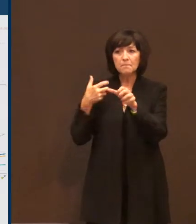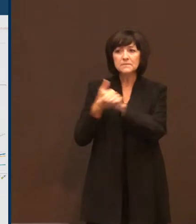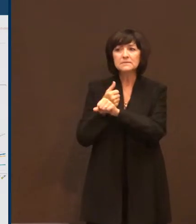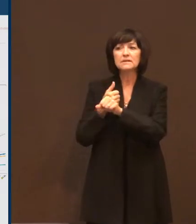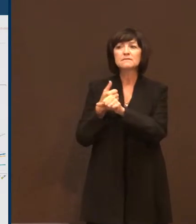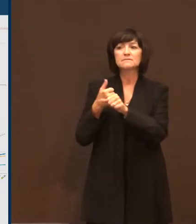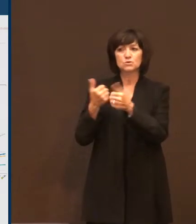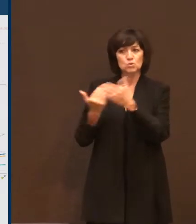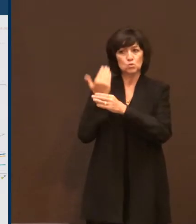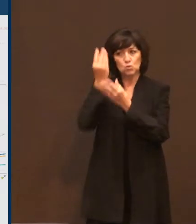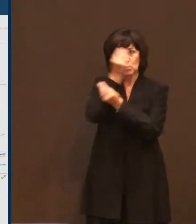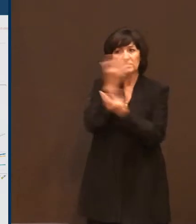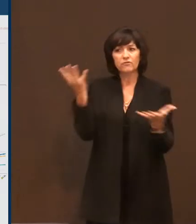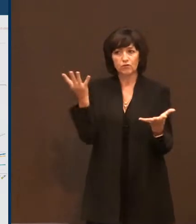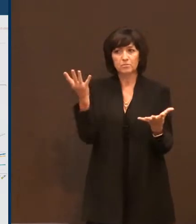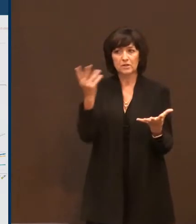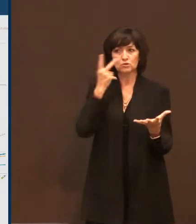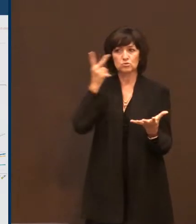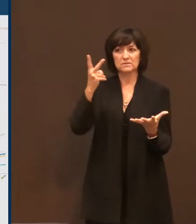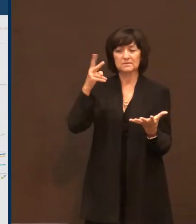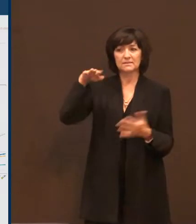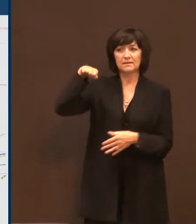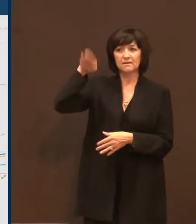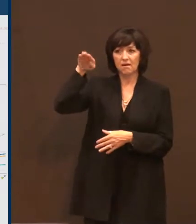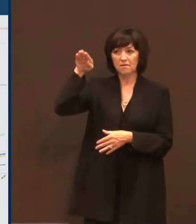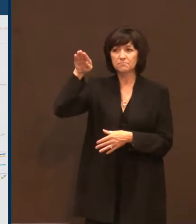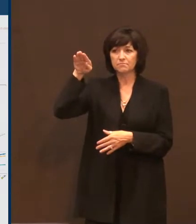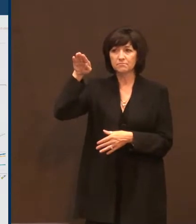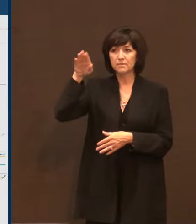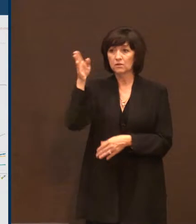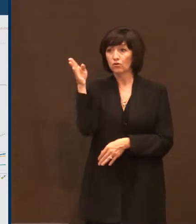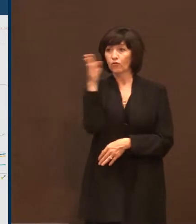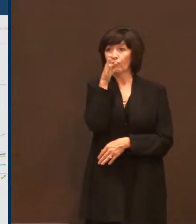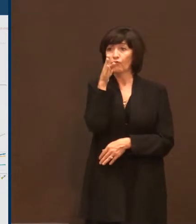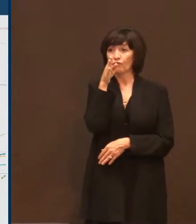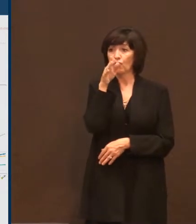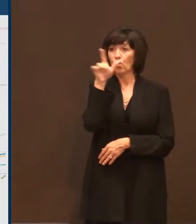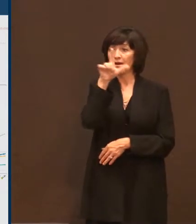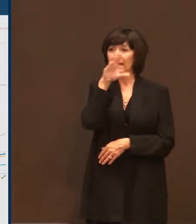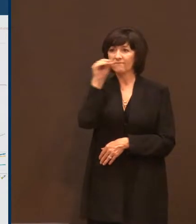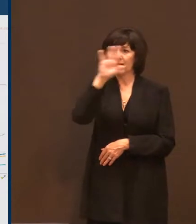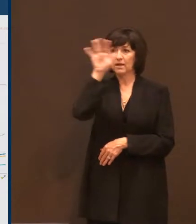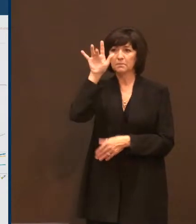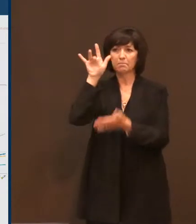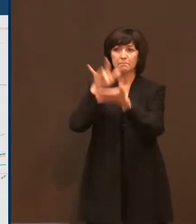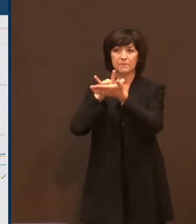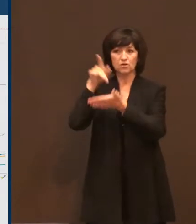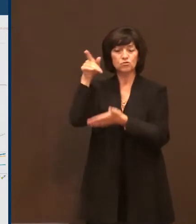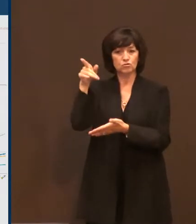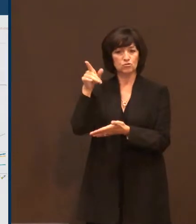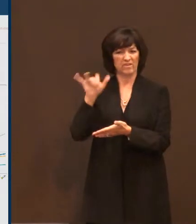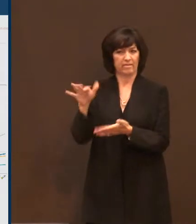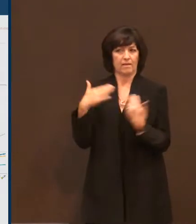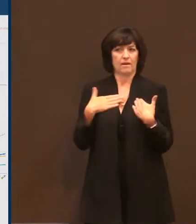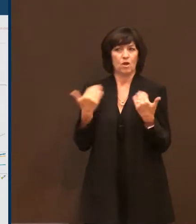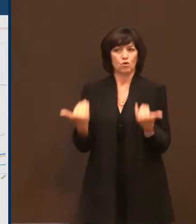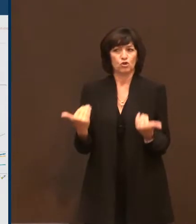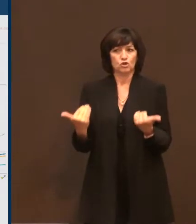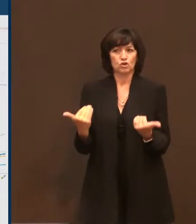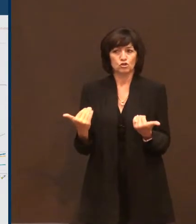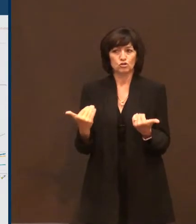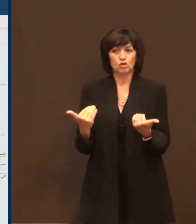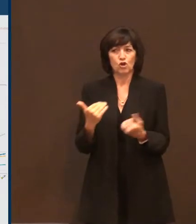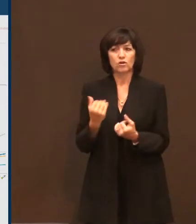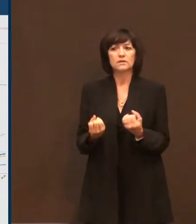you can see on the top side, the far left and the middle graph are current hospitalizations. That